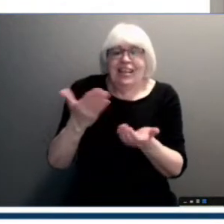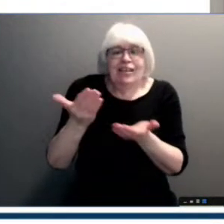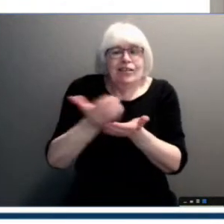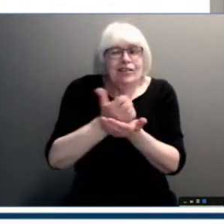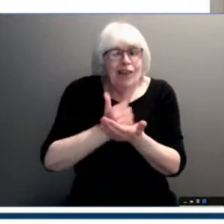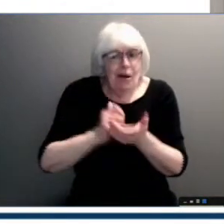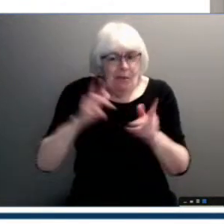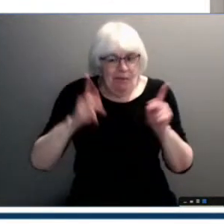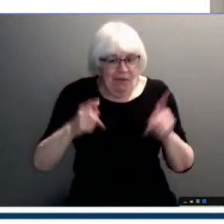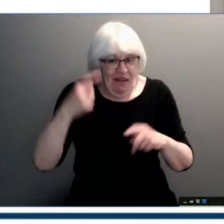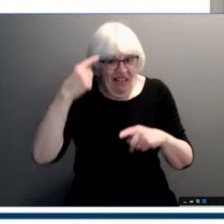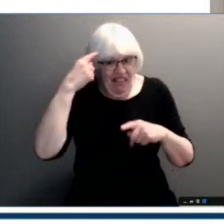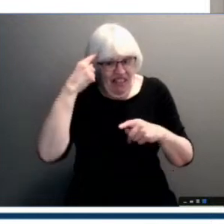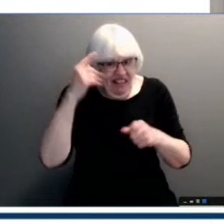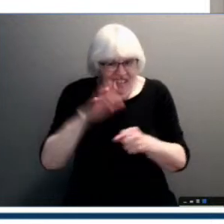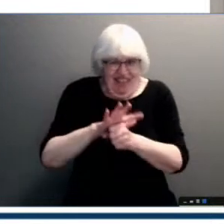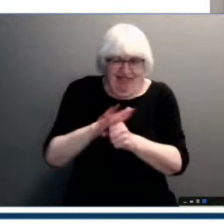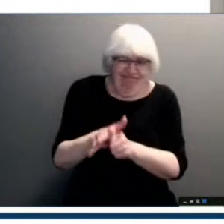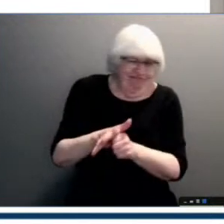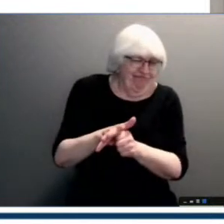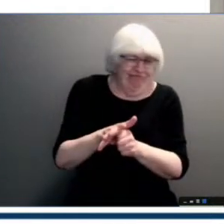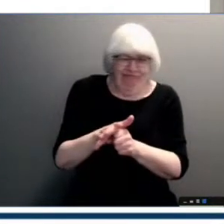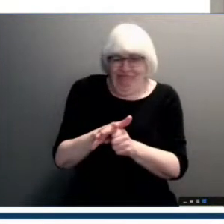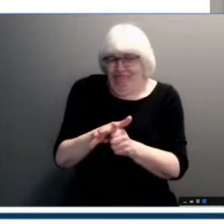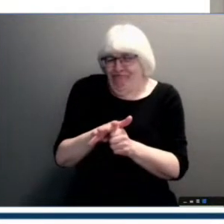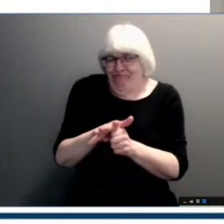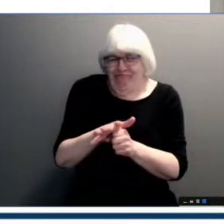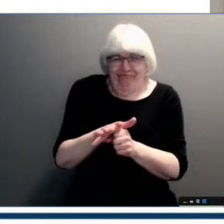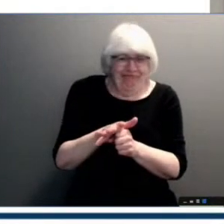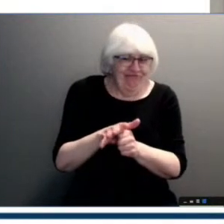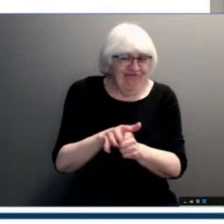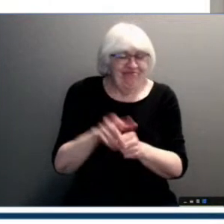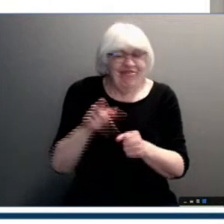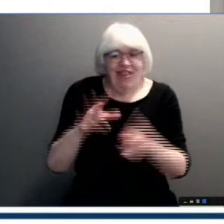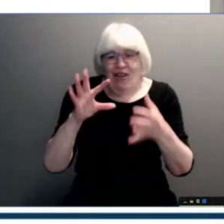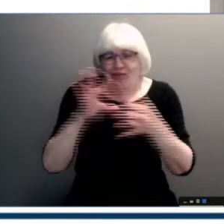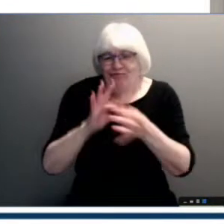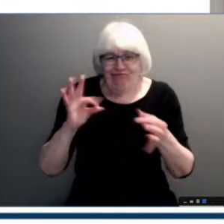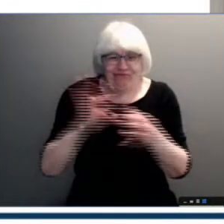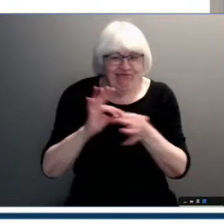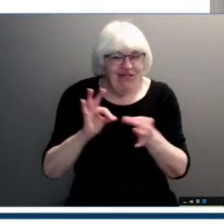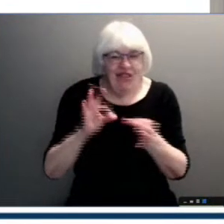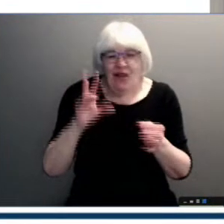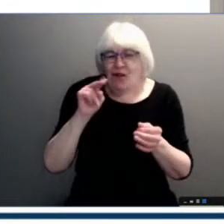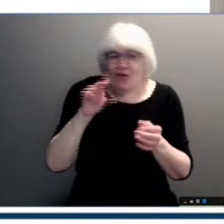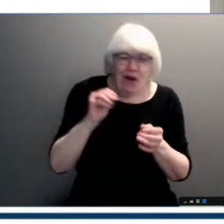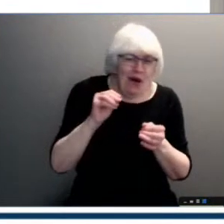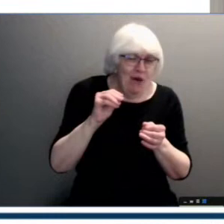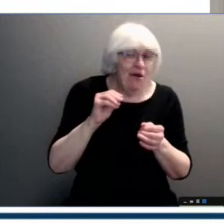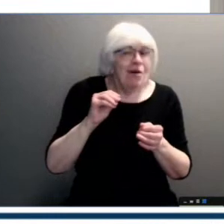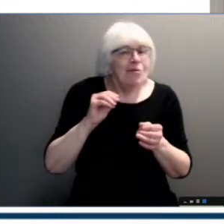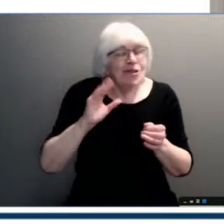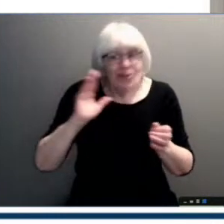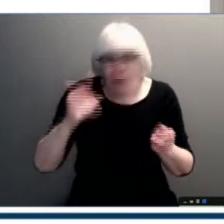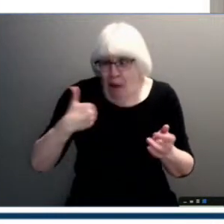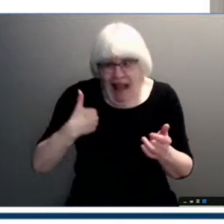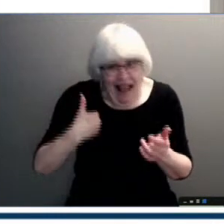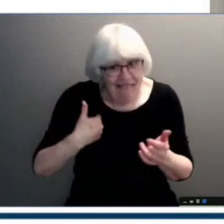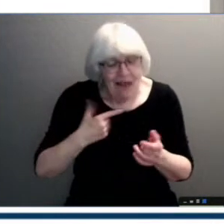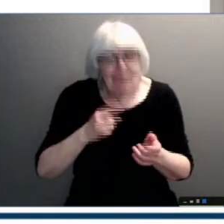They're vocal on social media, but here in the real world, we must stay focused on protecting Nova